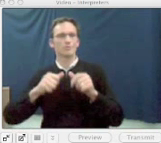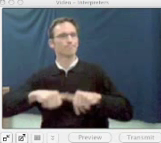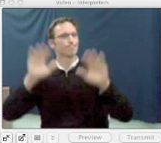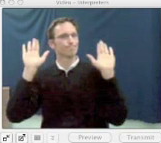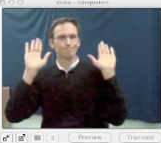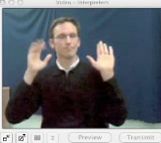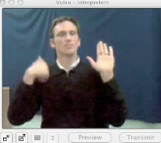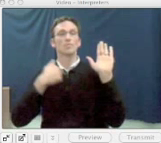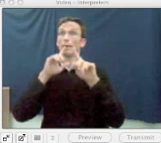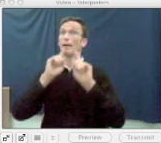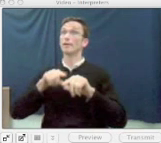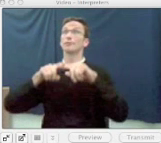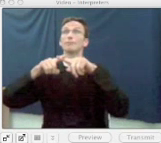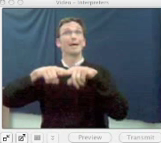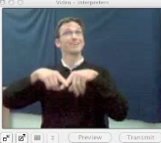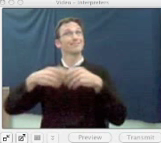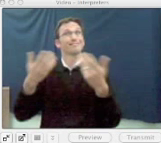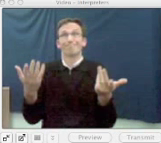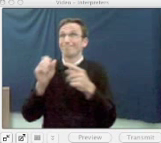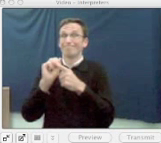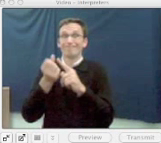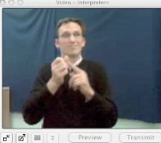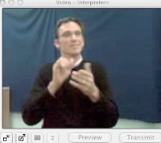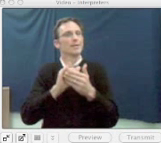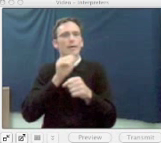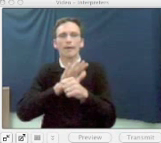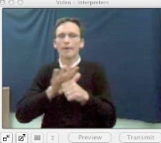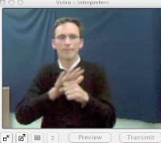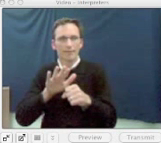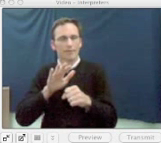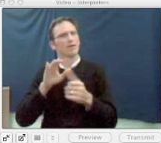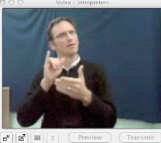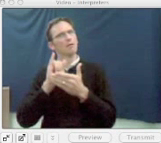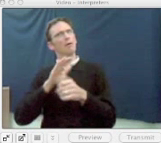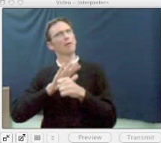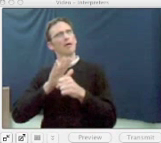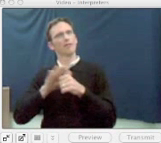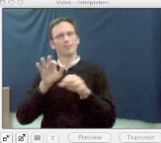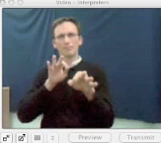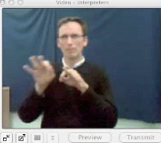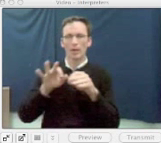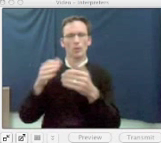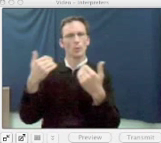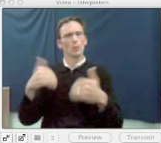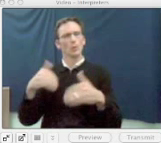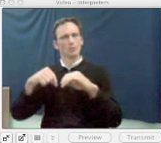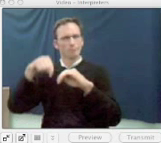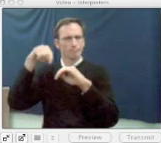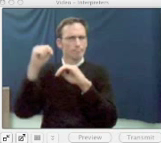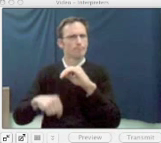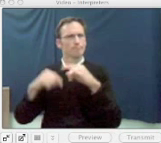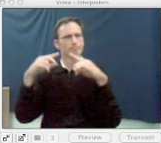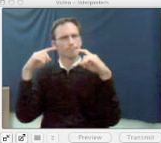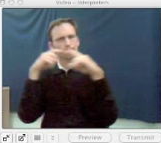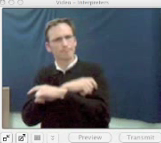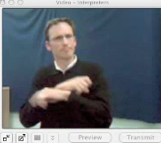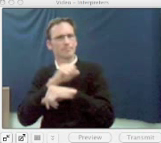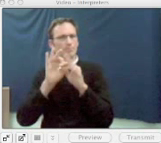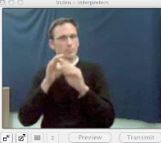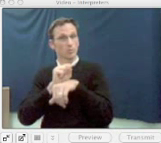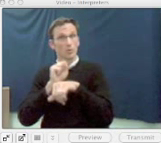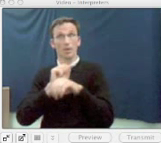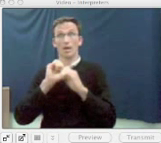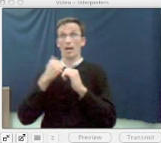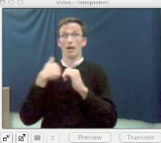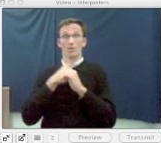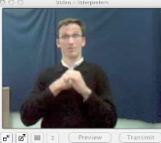sufficient and that it's an effective response to articulating the complexities in interpreting work and decision making.